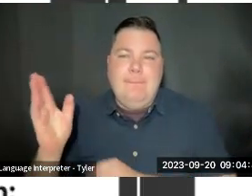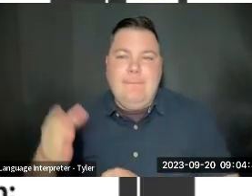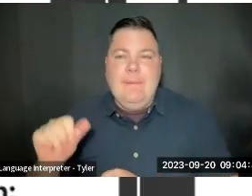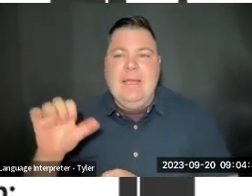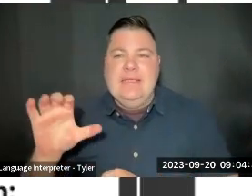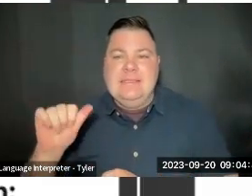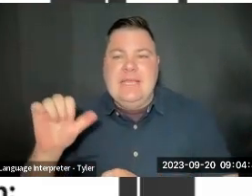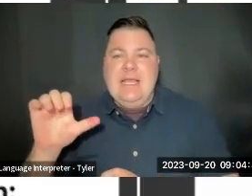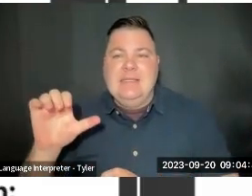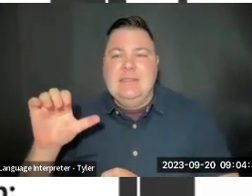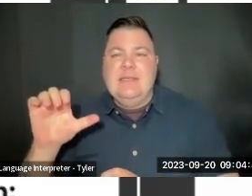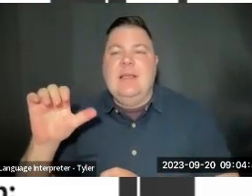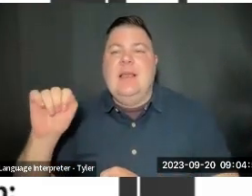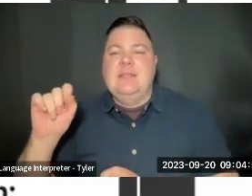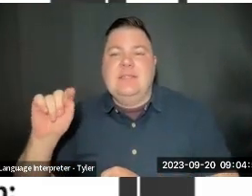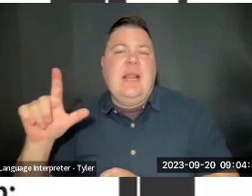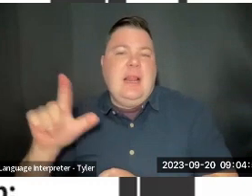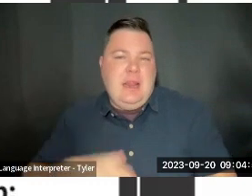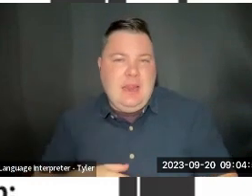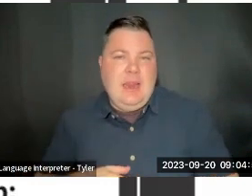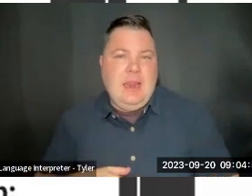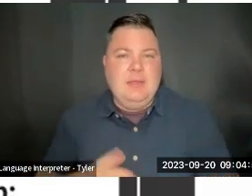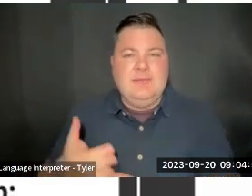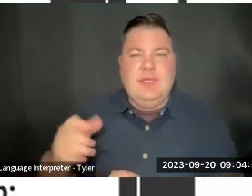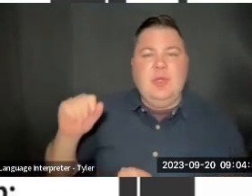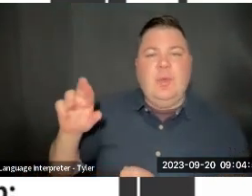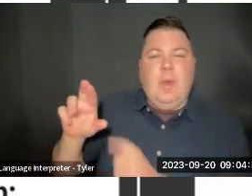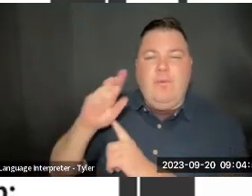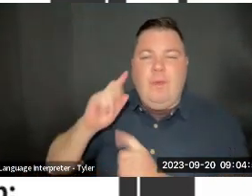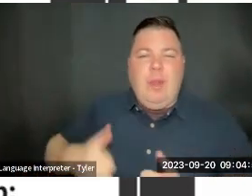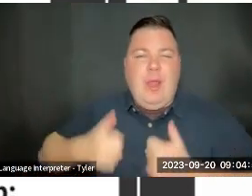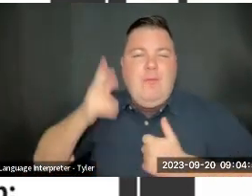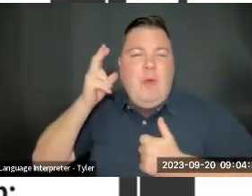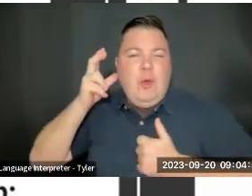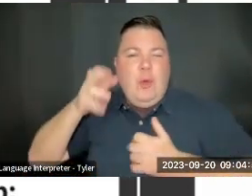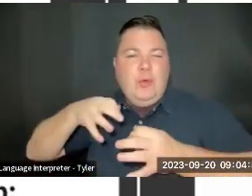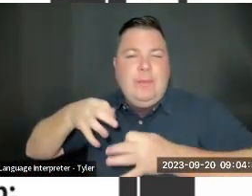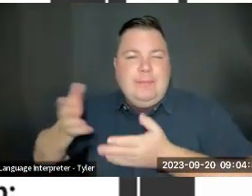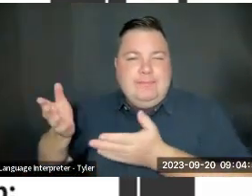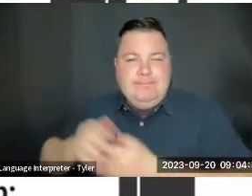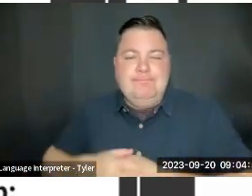And here is that QR code. It is in the center of your screen.